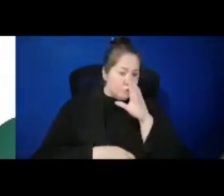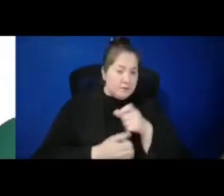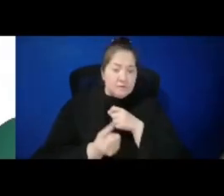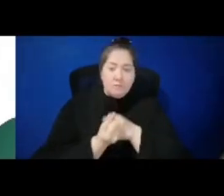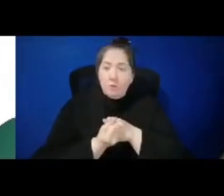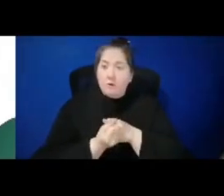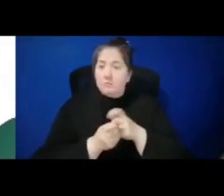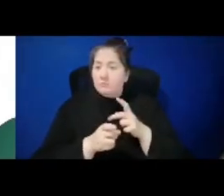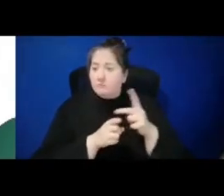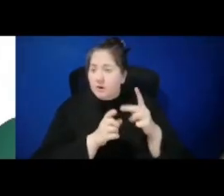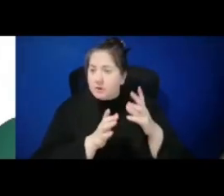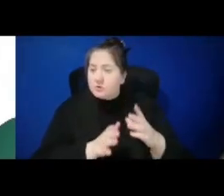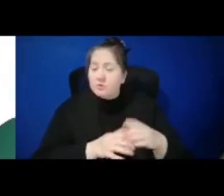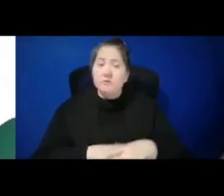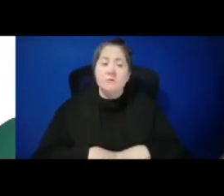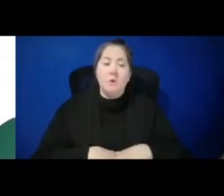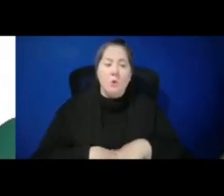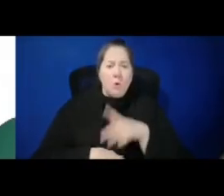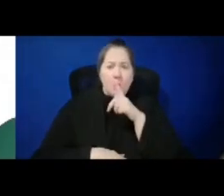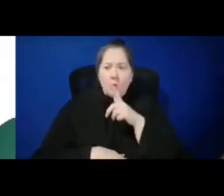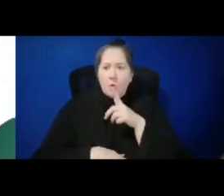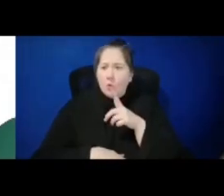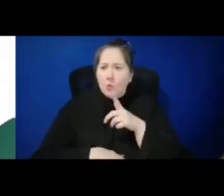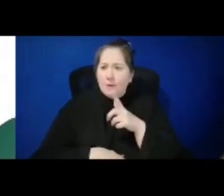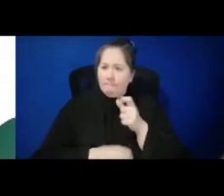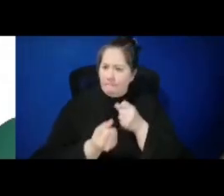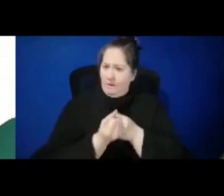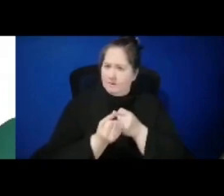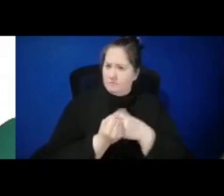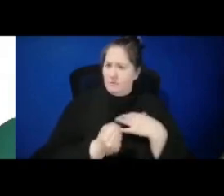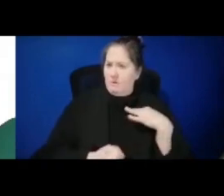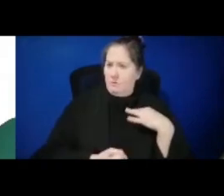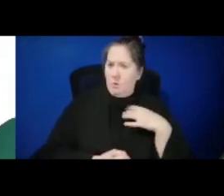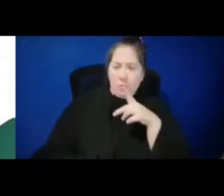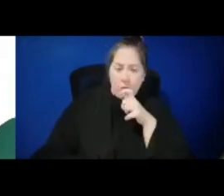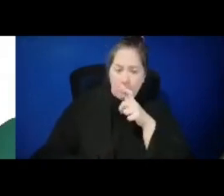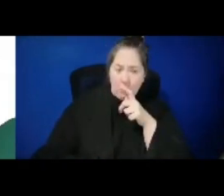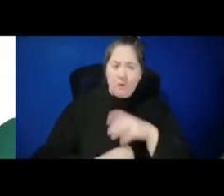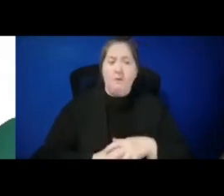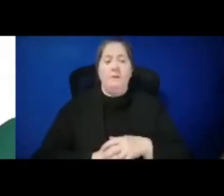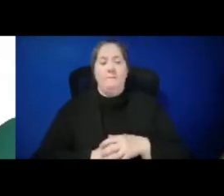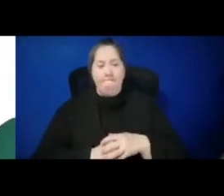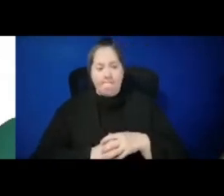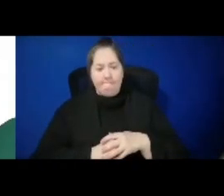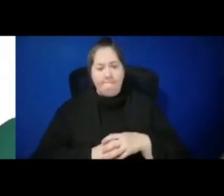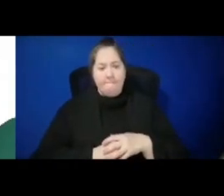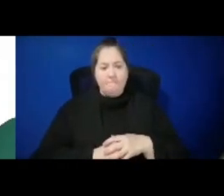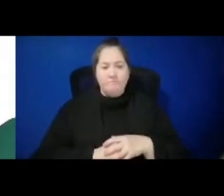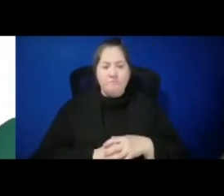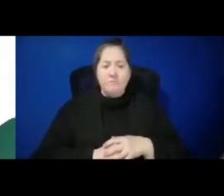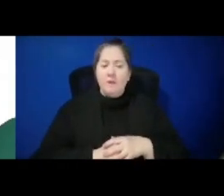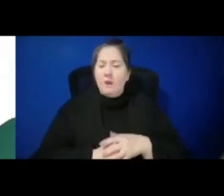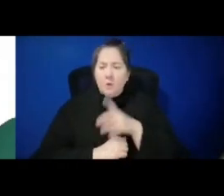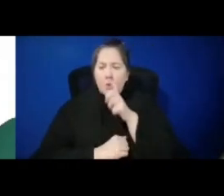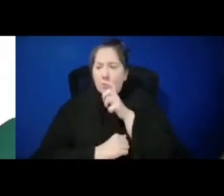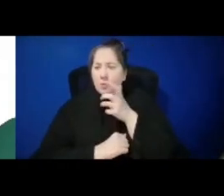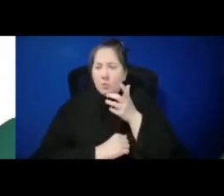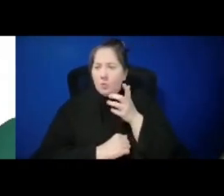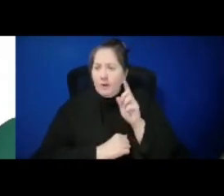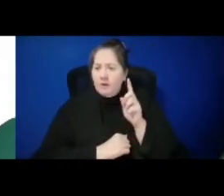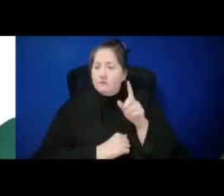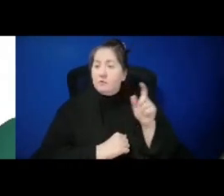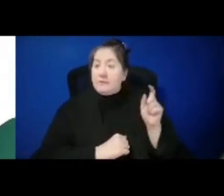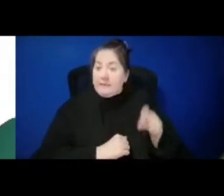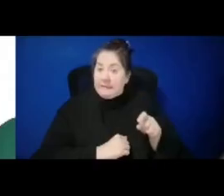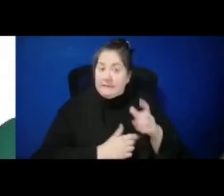professionals? Who is eligible to be a sponsor of one of these registered apprenticeship programs? And who do you go to when you